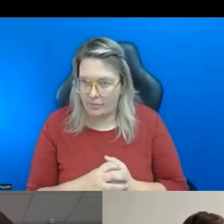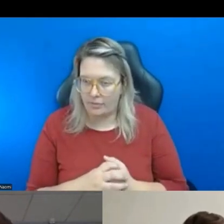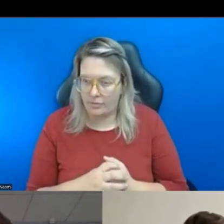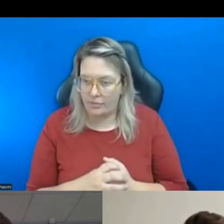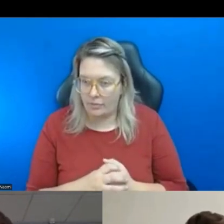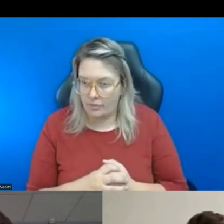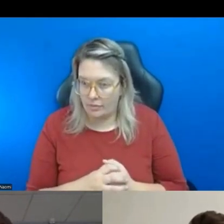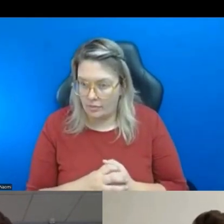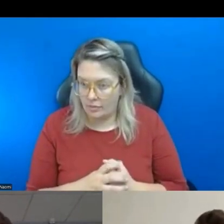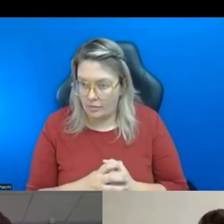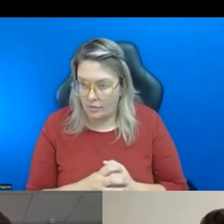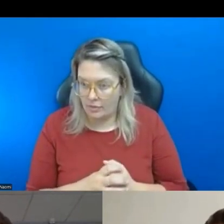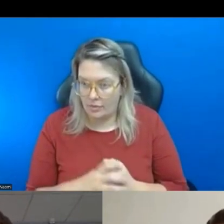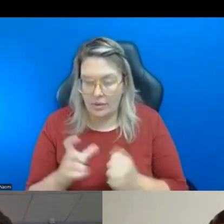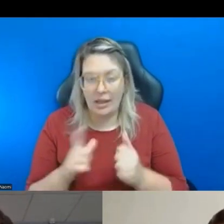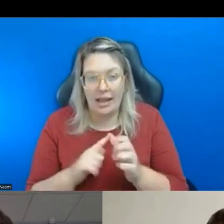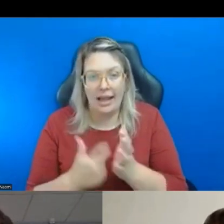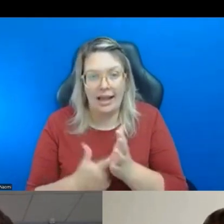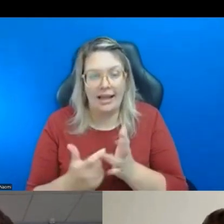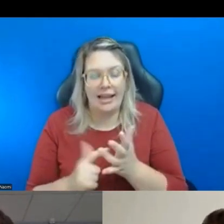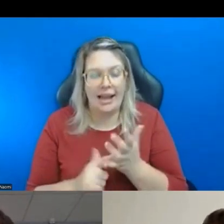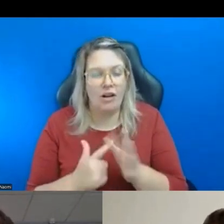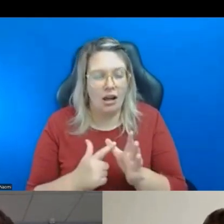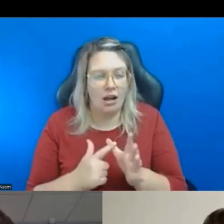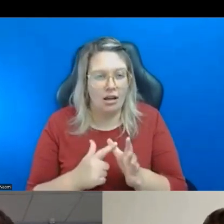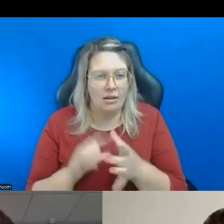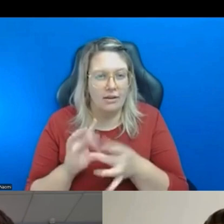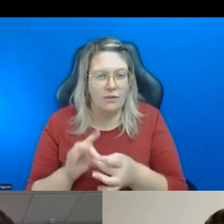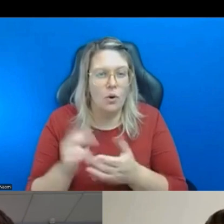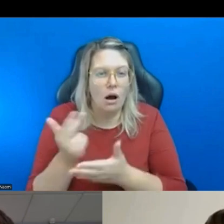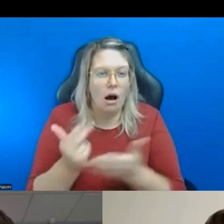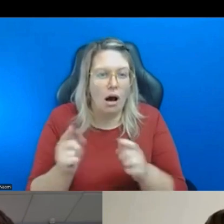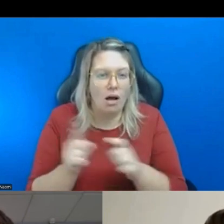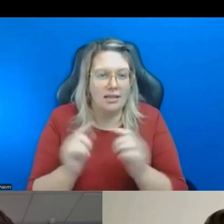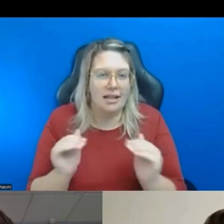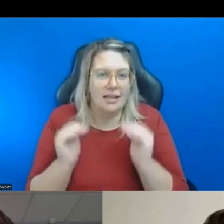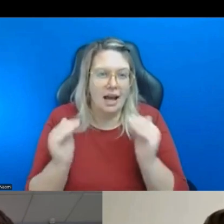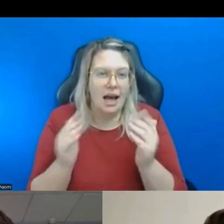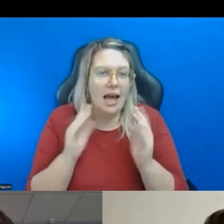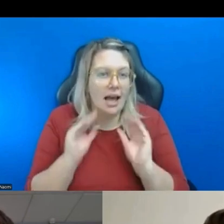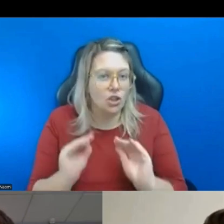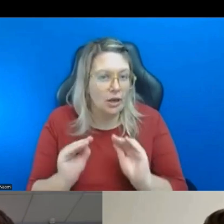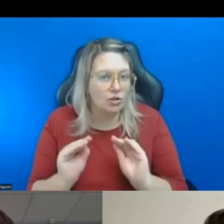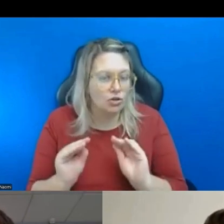Carola from Arts and Higher Education has asked, has Arts